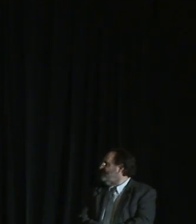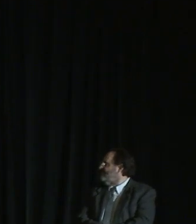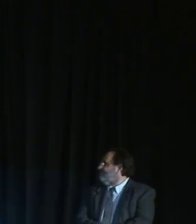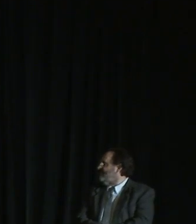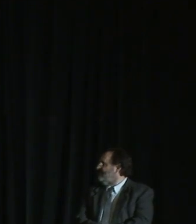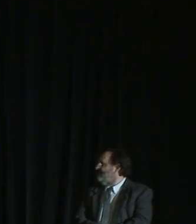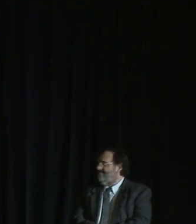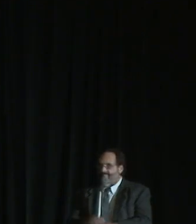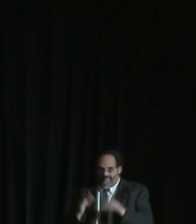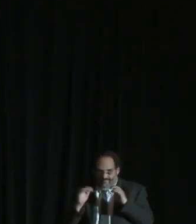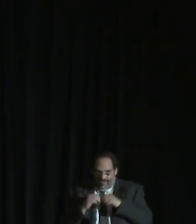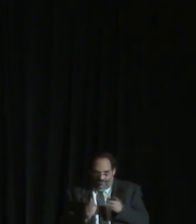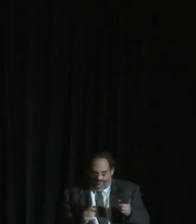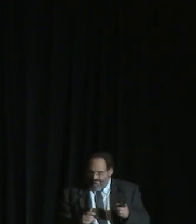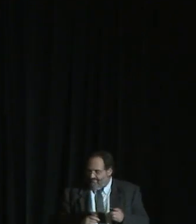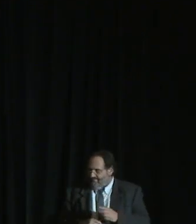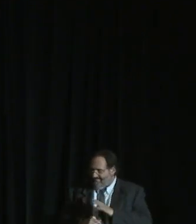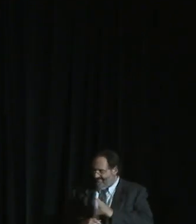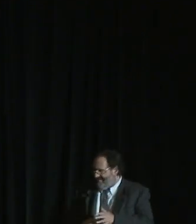How y'all doing?